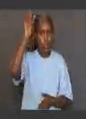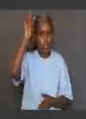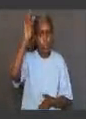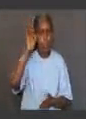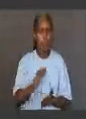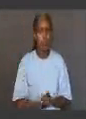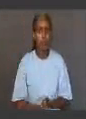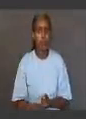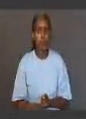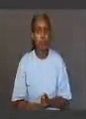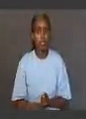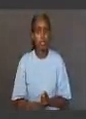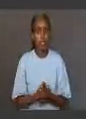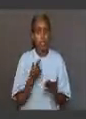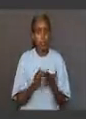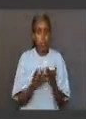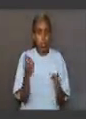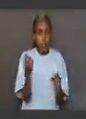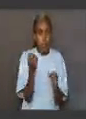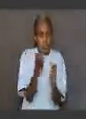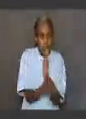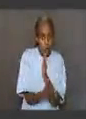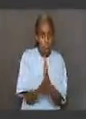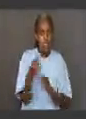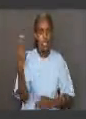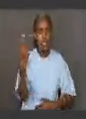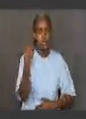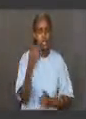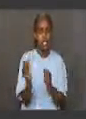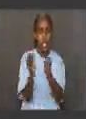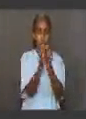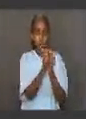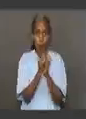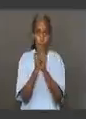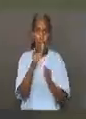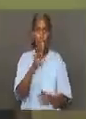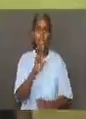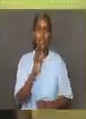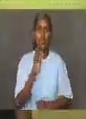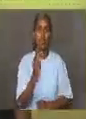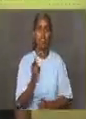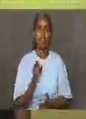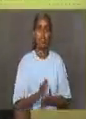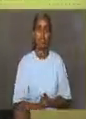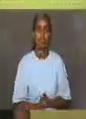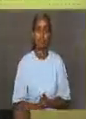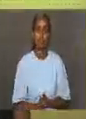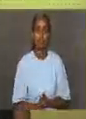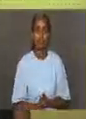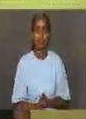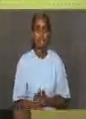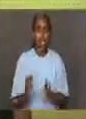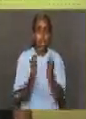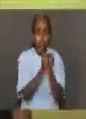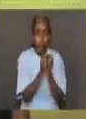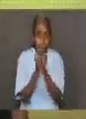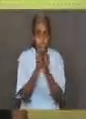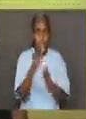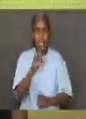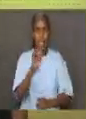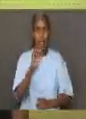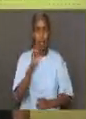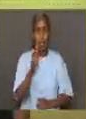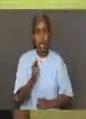1.27 can be performed using common logarithms. A common